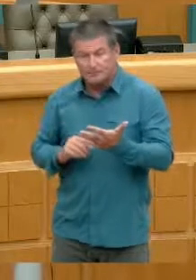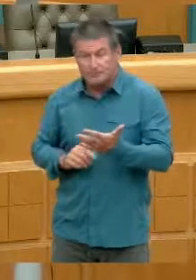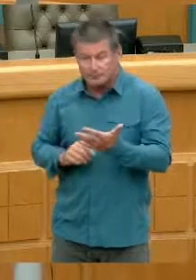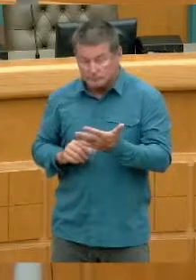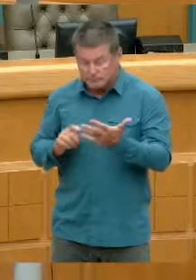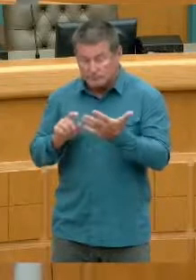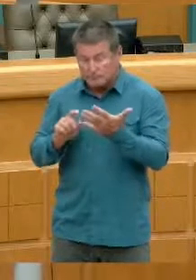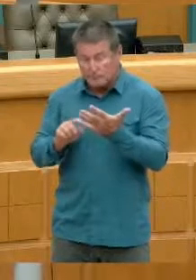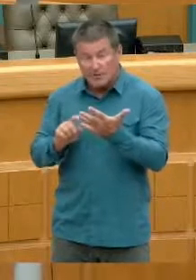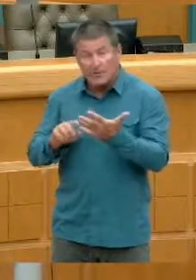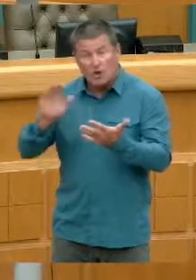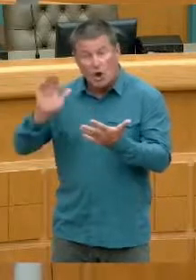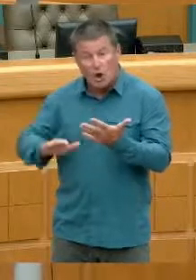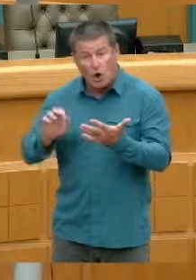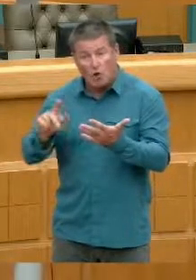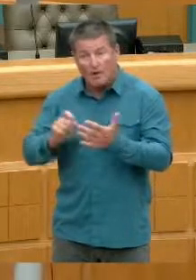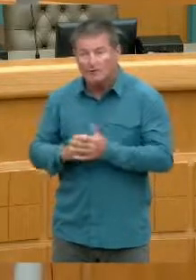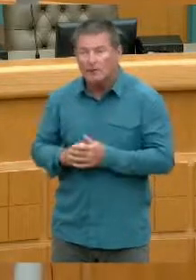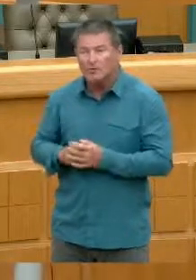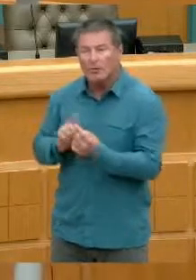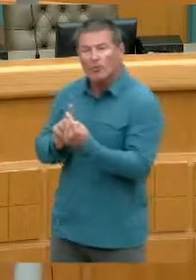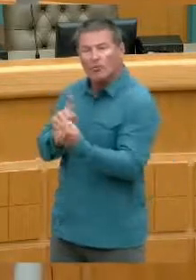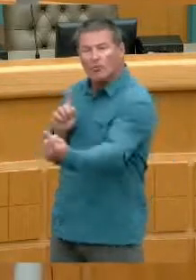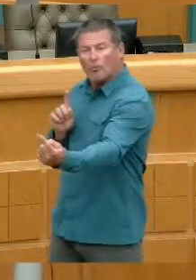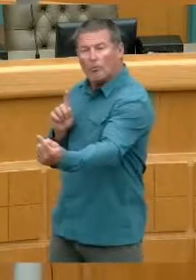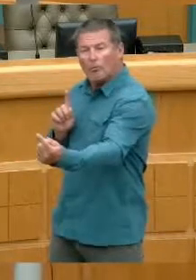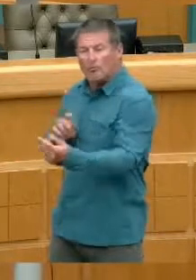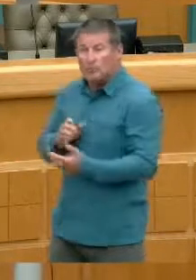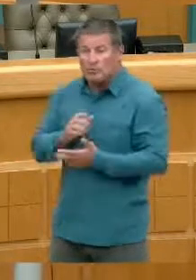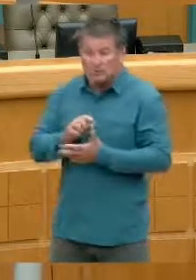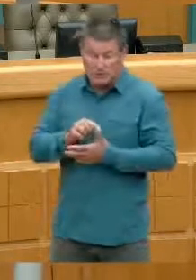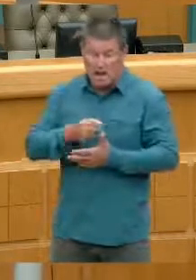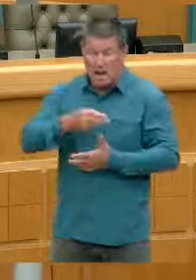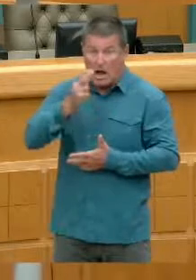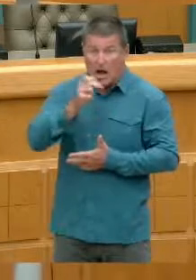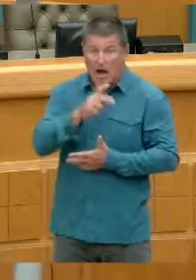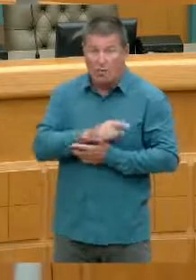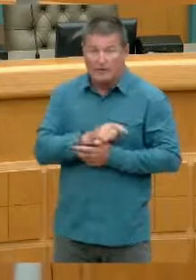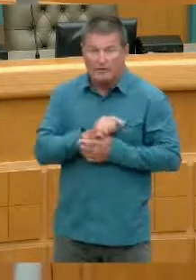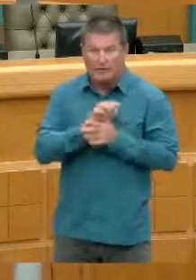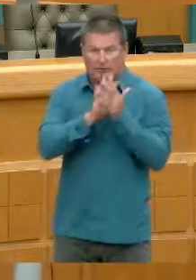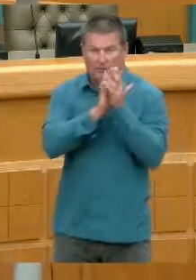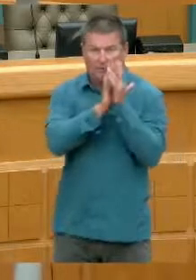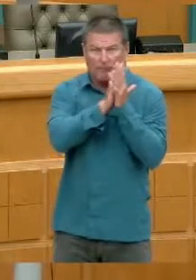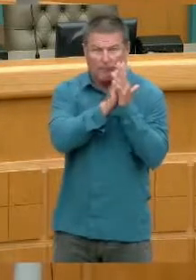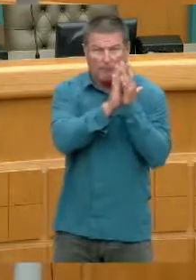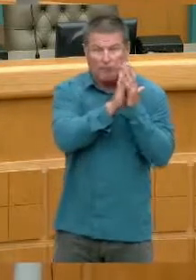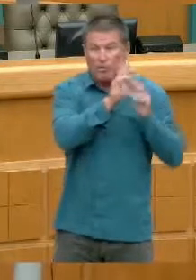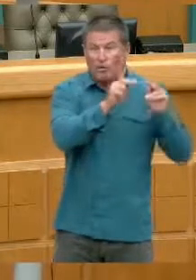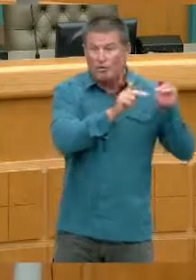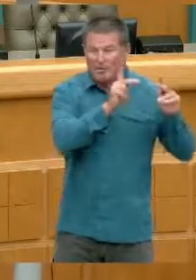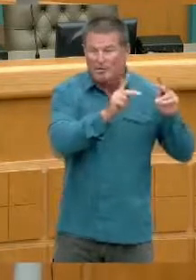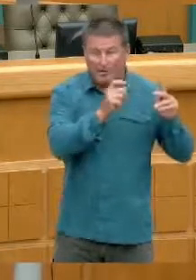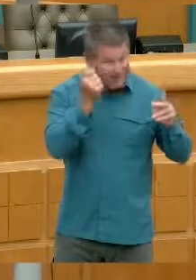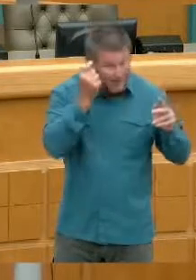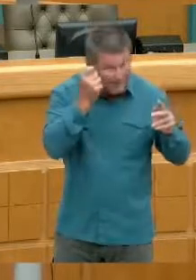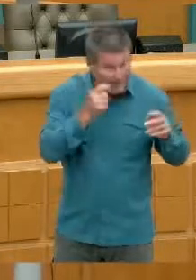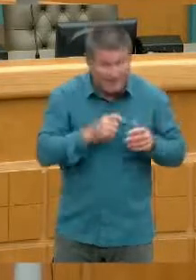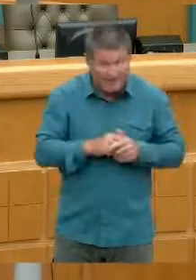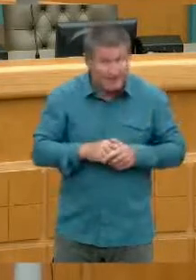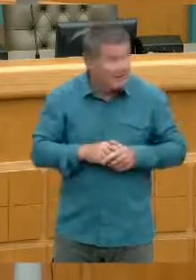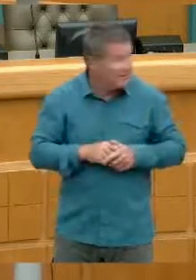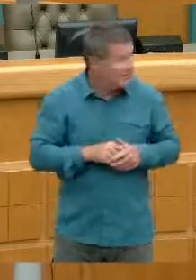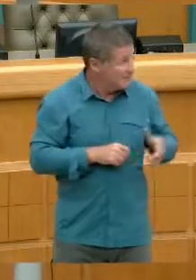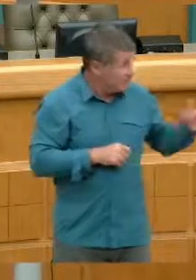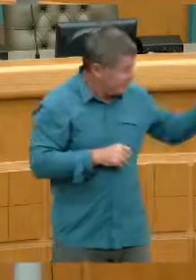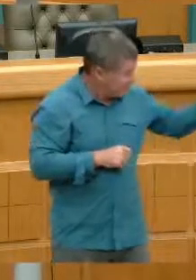harm ways and other activities that put you much closer to the harm of contracting COVID-19. So here you see